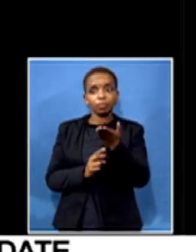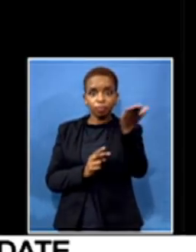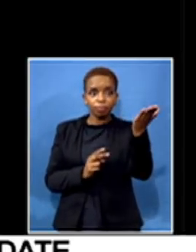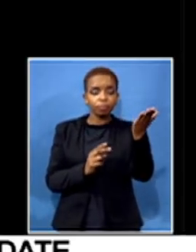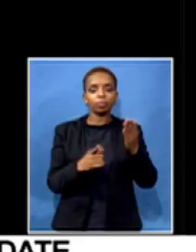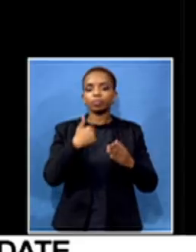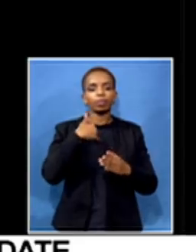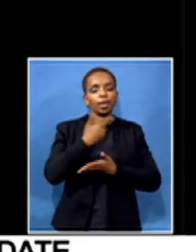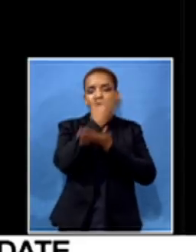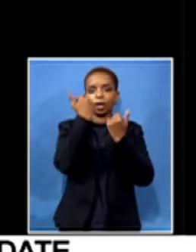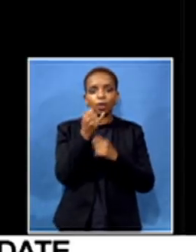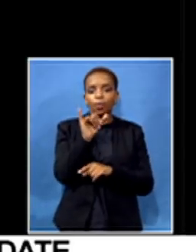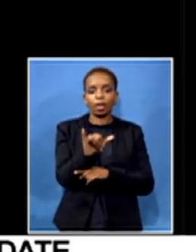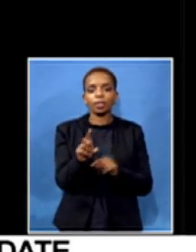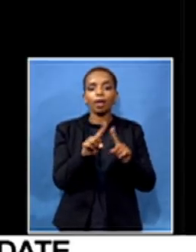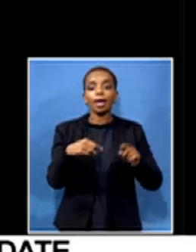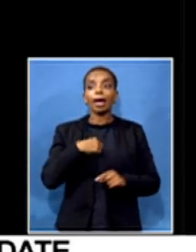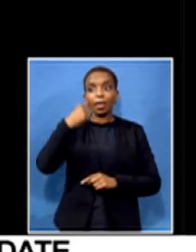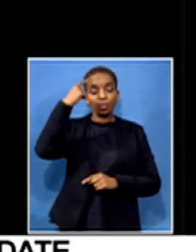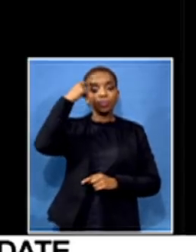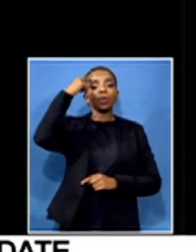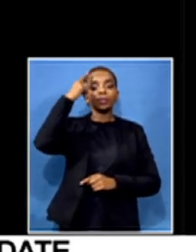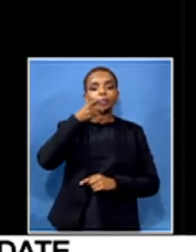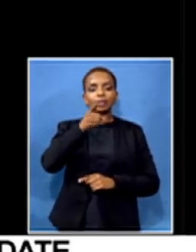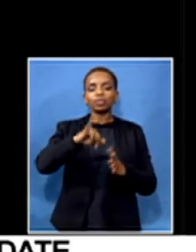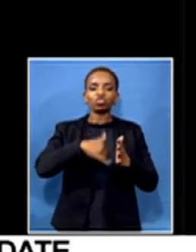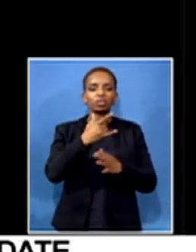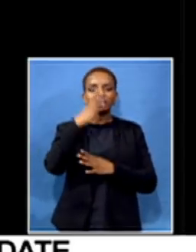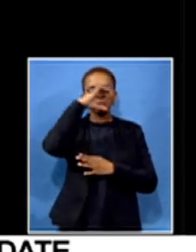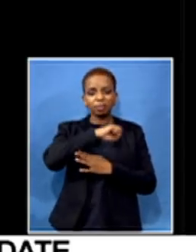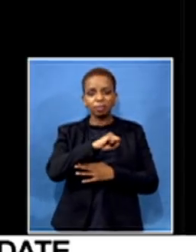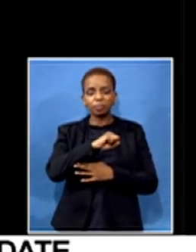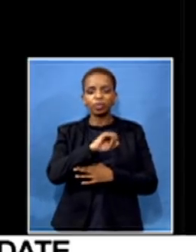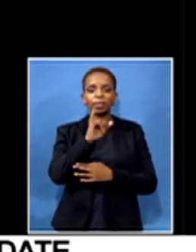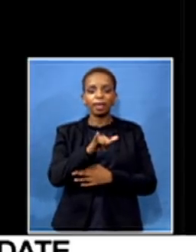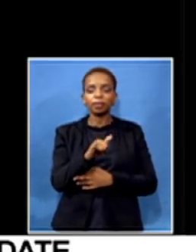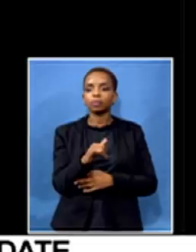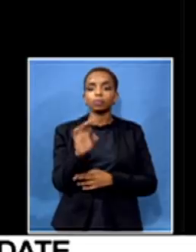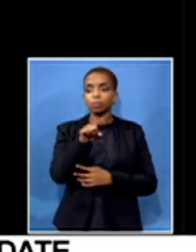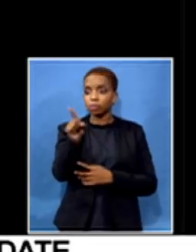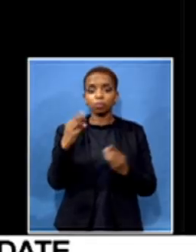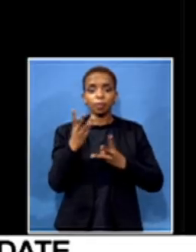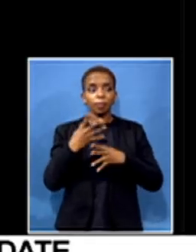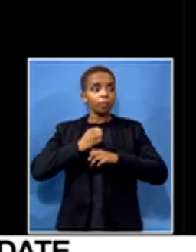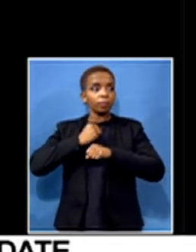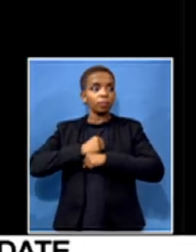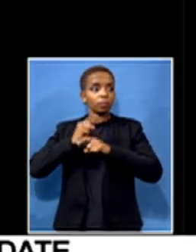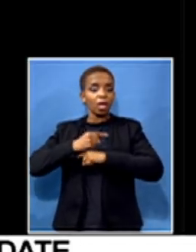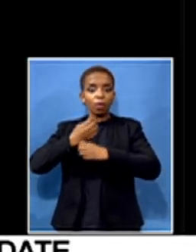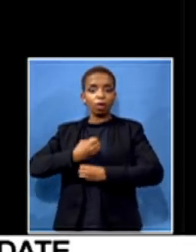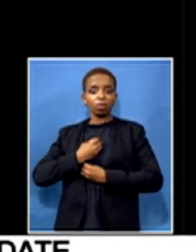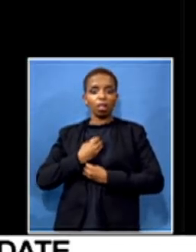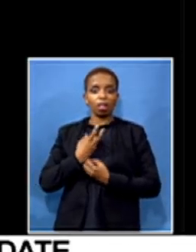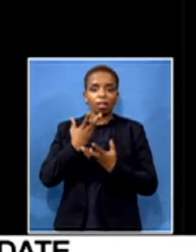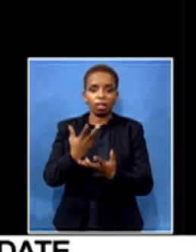the assumption that there was any threat to freedom of expression or academic freedom